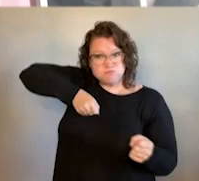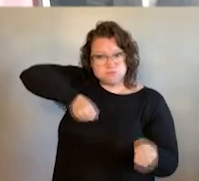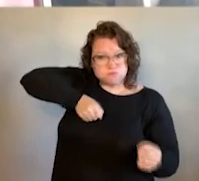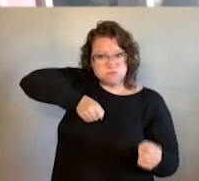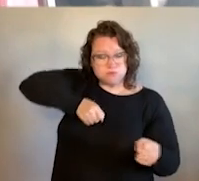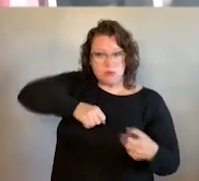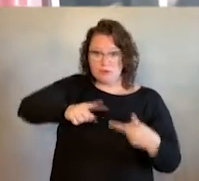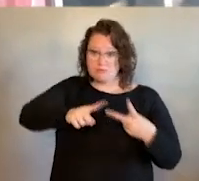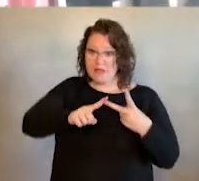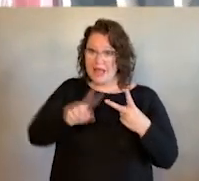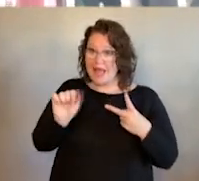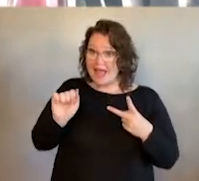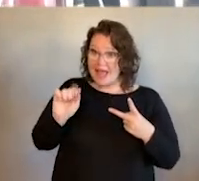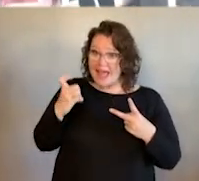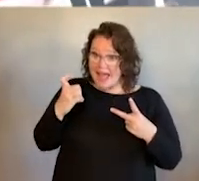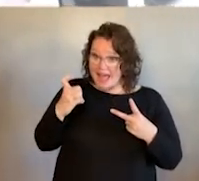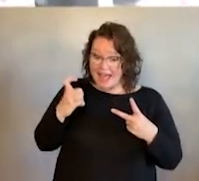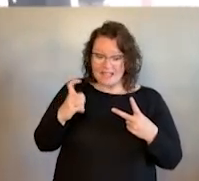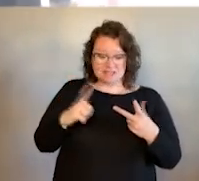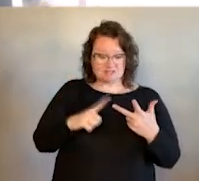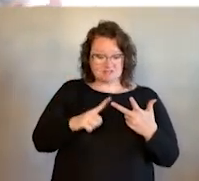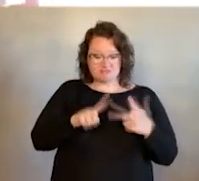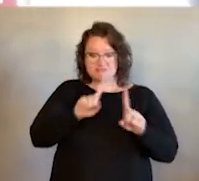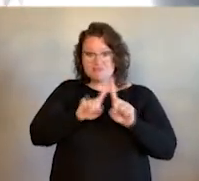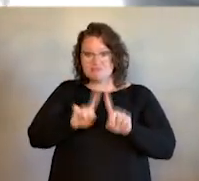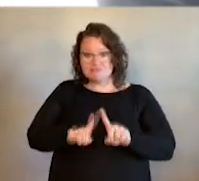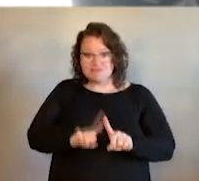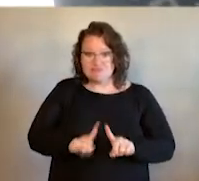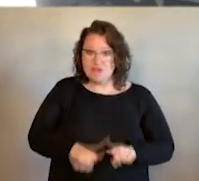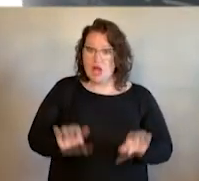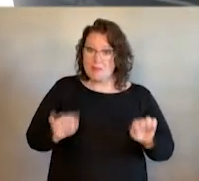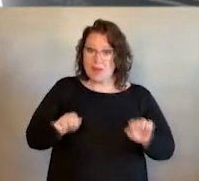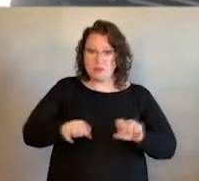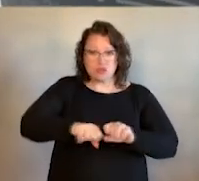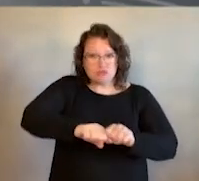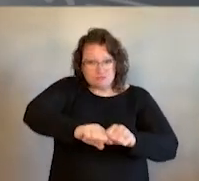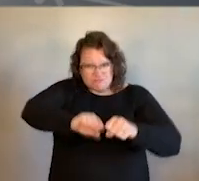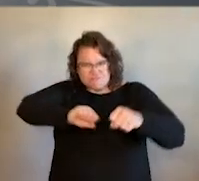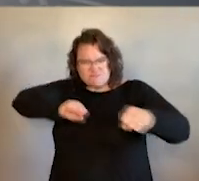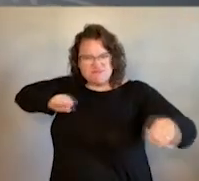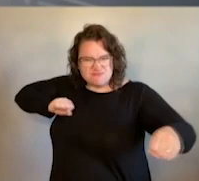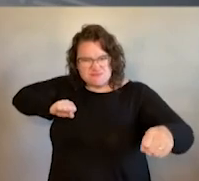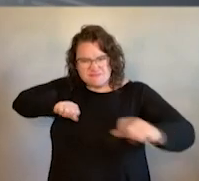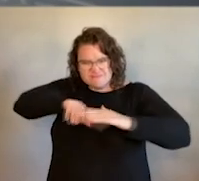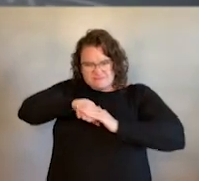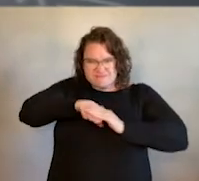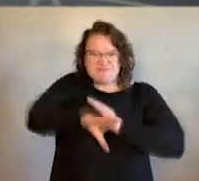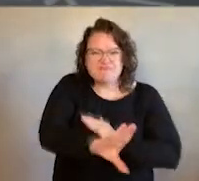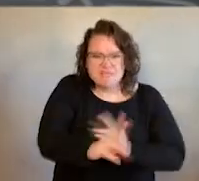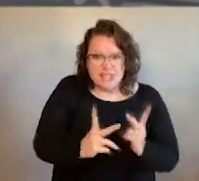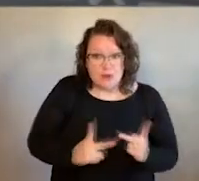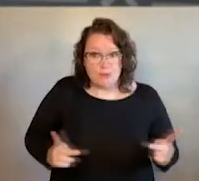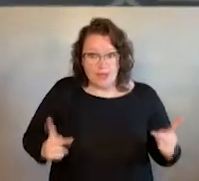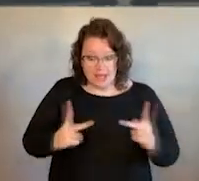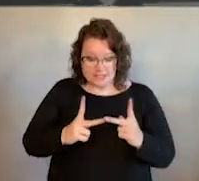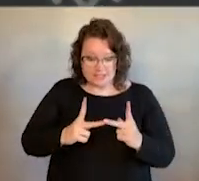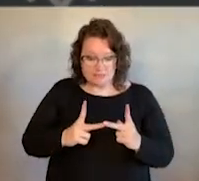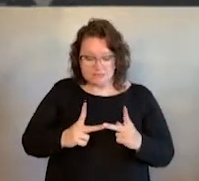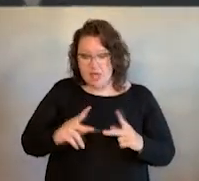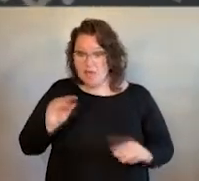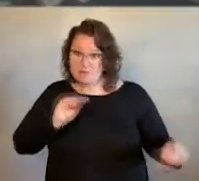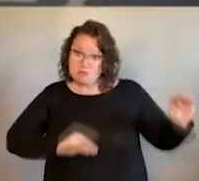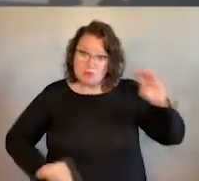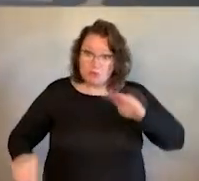an axe, and there's several things here that we use for being able to pry to try to get into places. As we